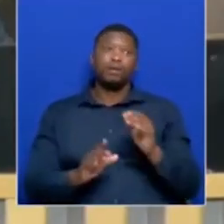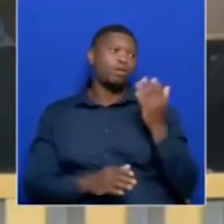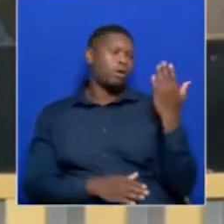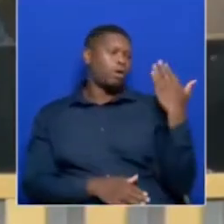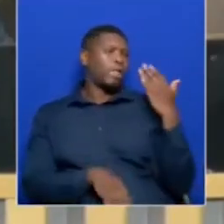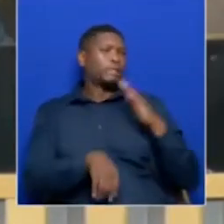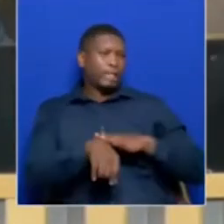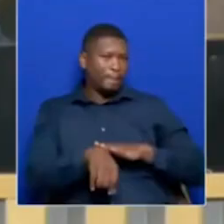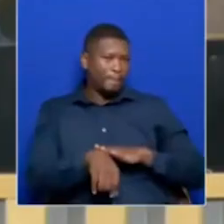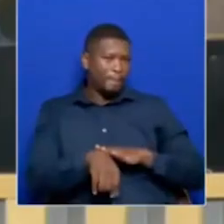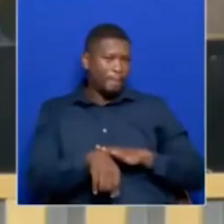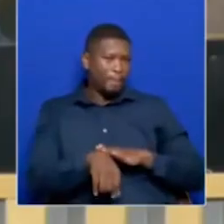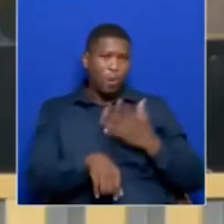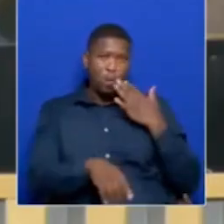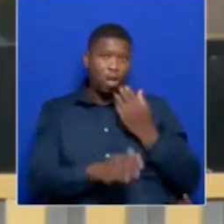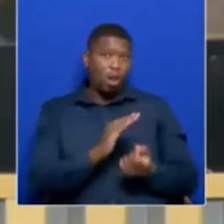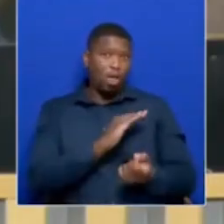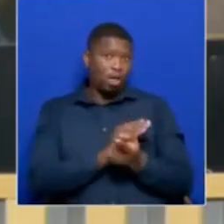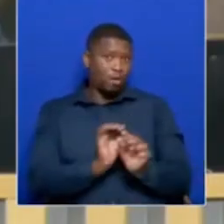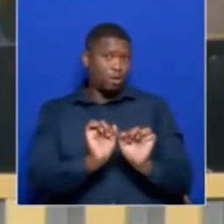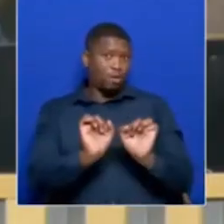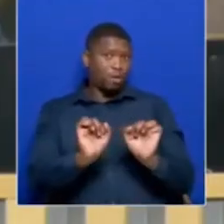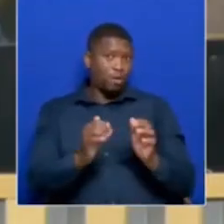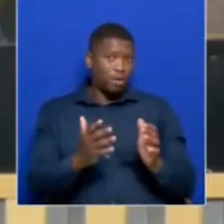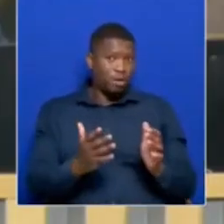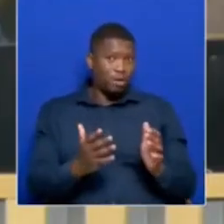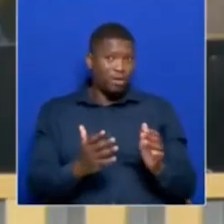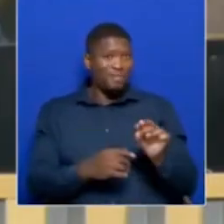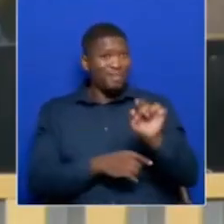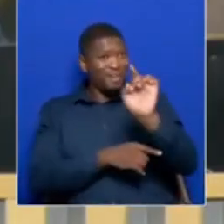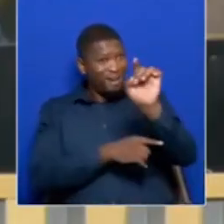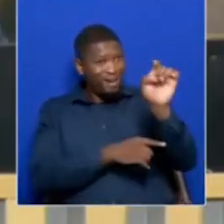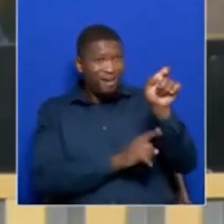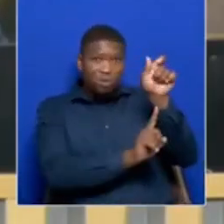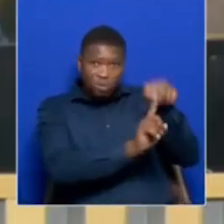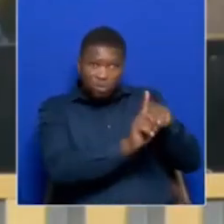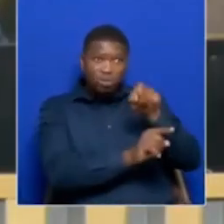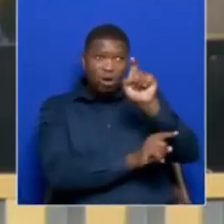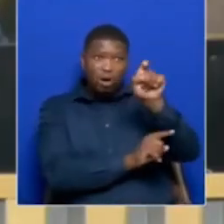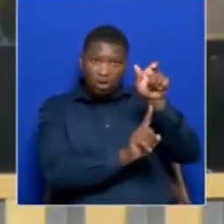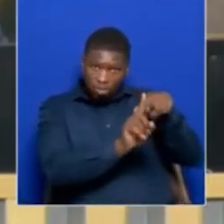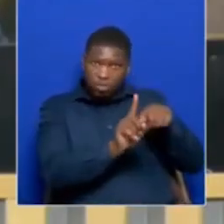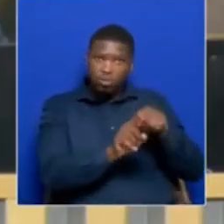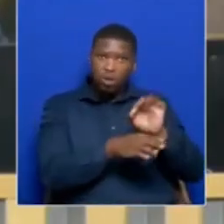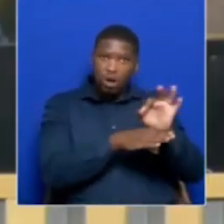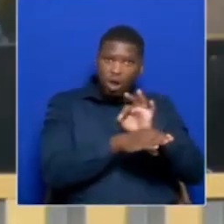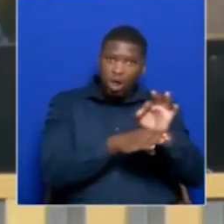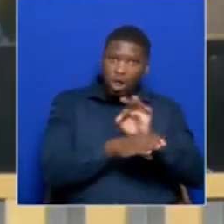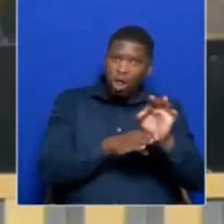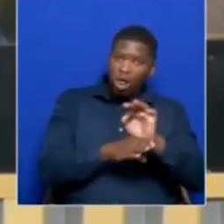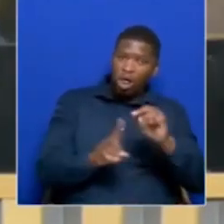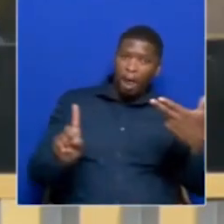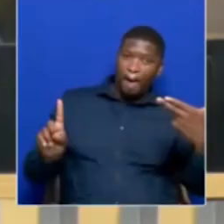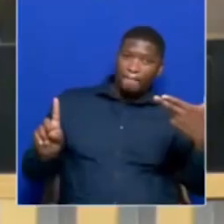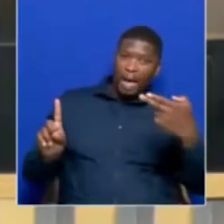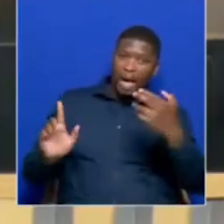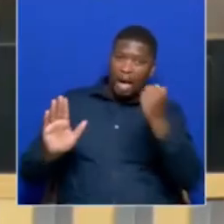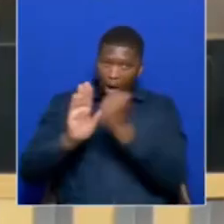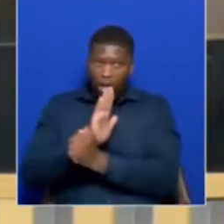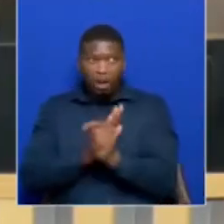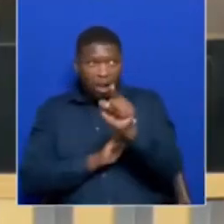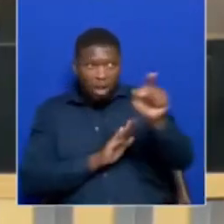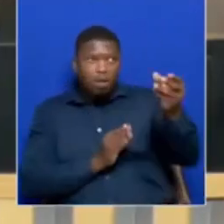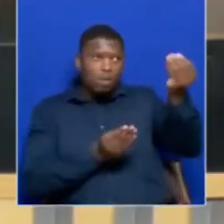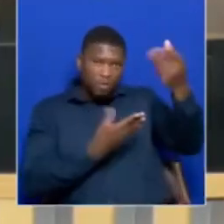I was told by the killers, the shooters, the shooters, the ones that pulled the trigger. They are the ones who told